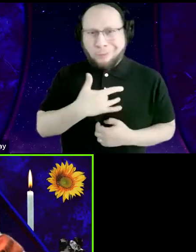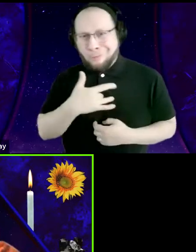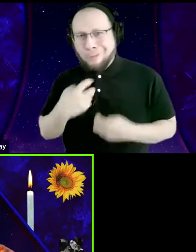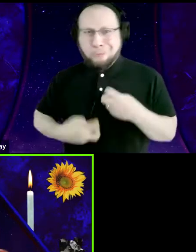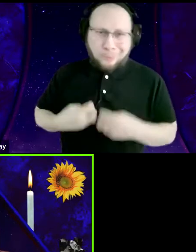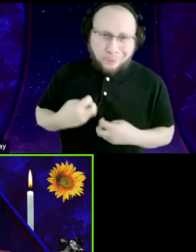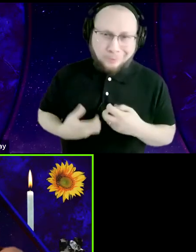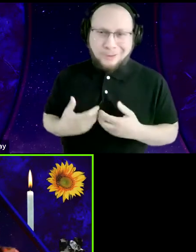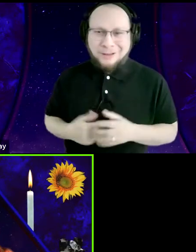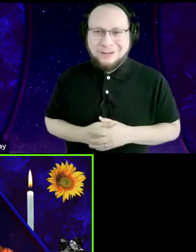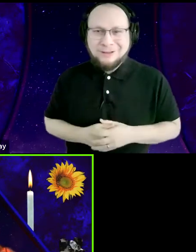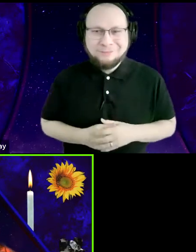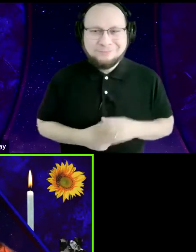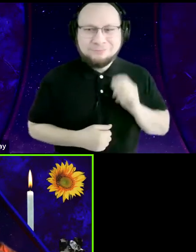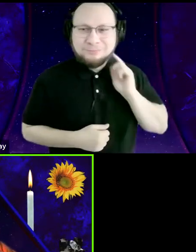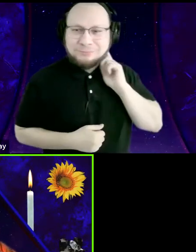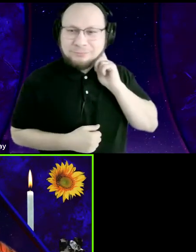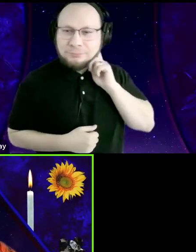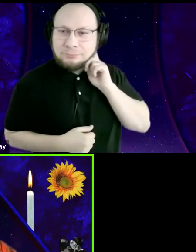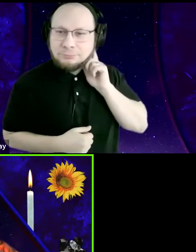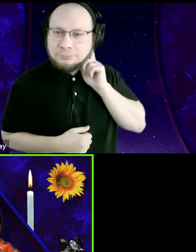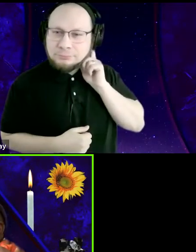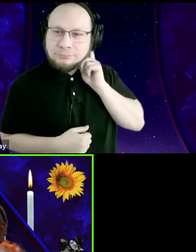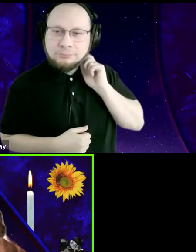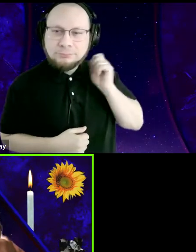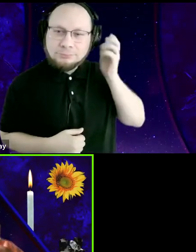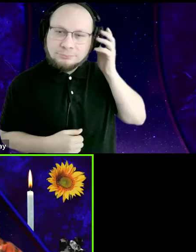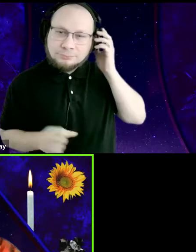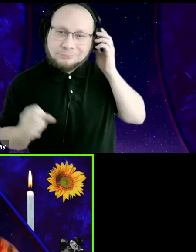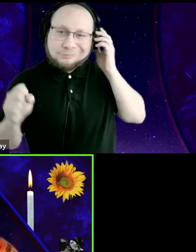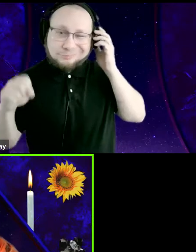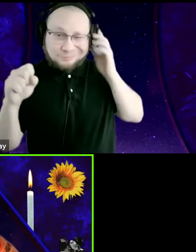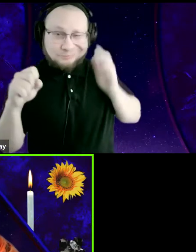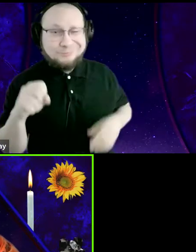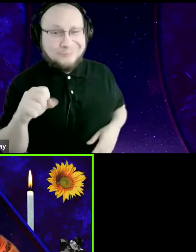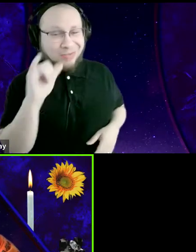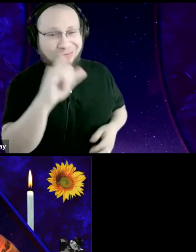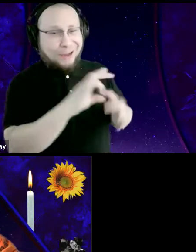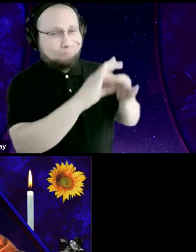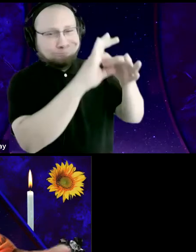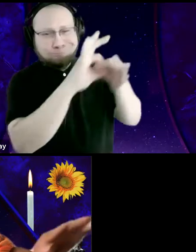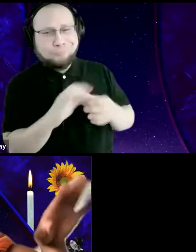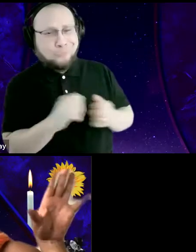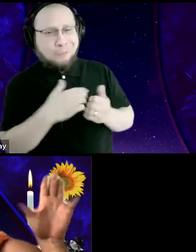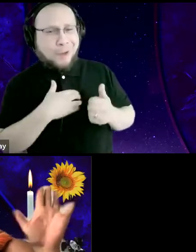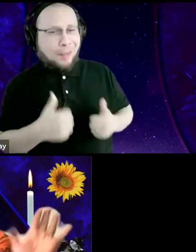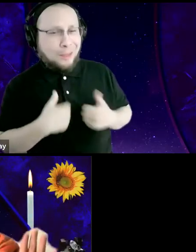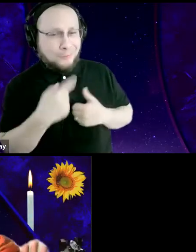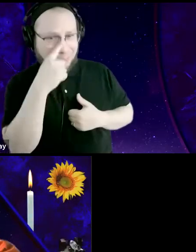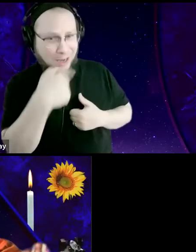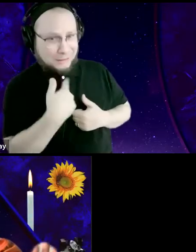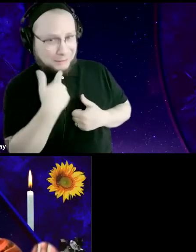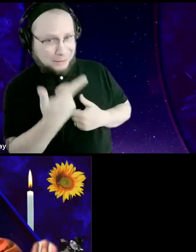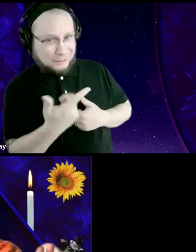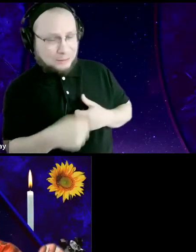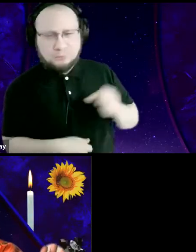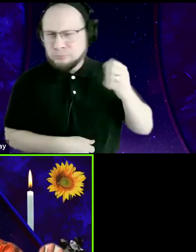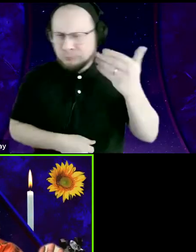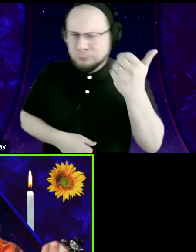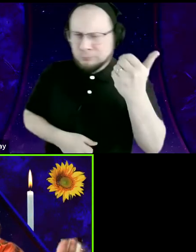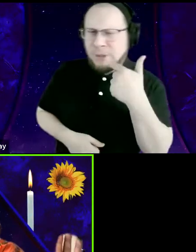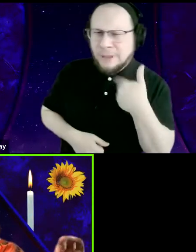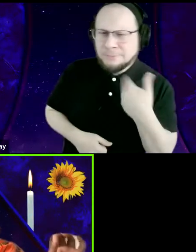Yearning. Can I next to like my life and this morning? 100%. Okay.